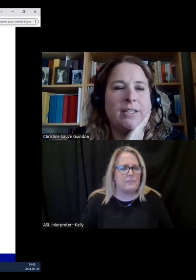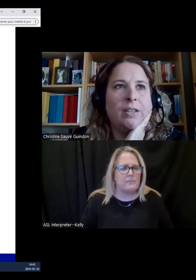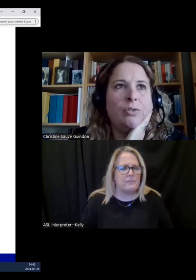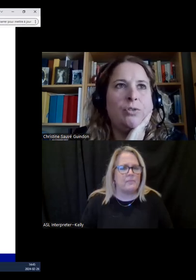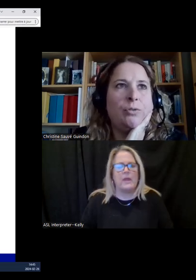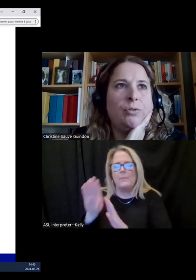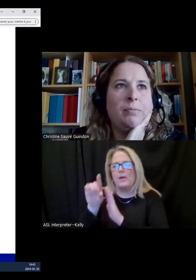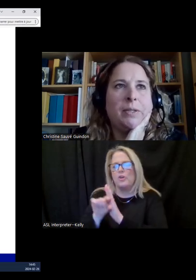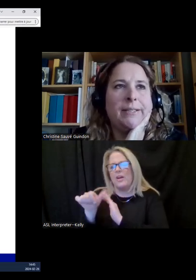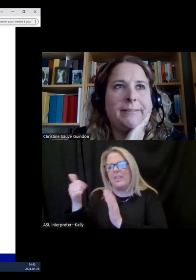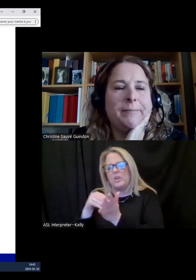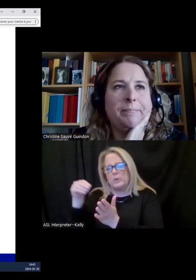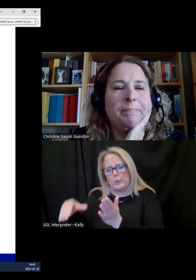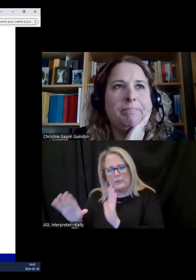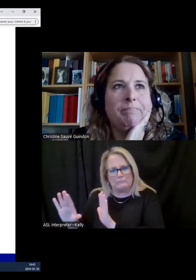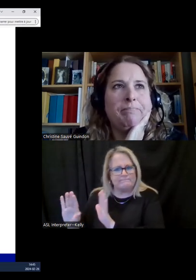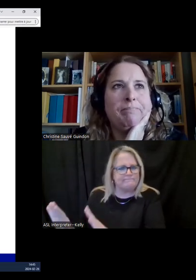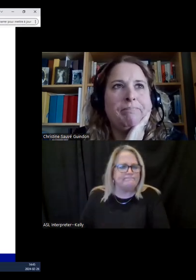Background is another student, but